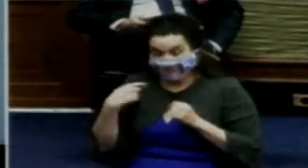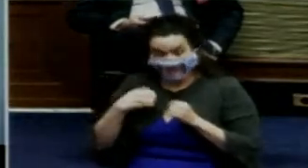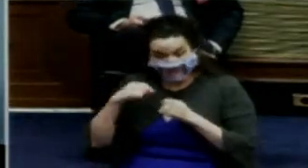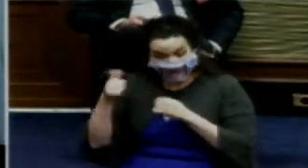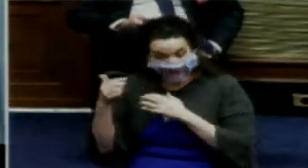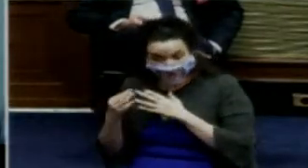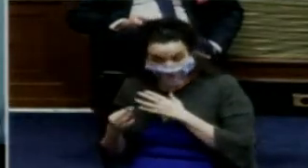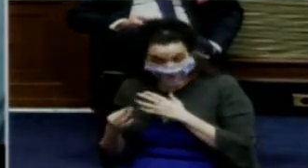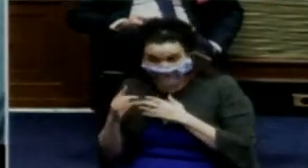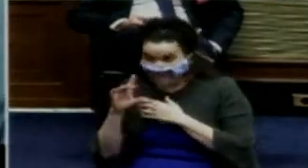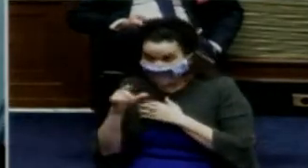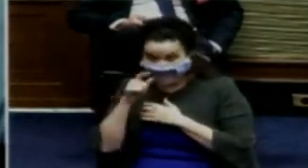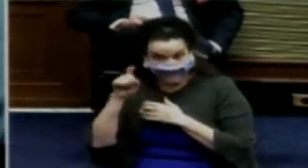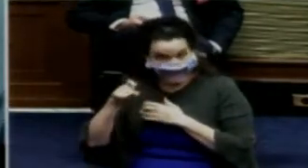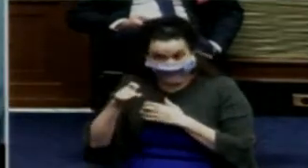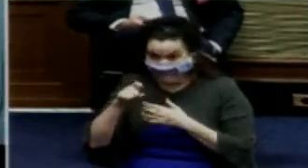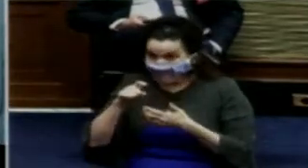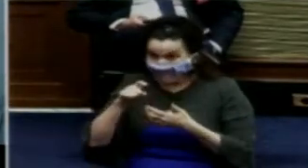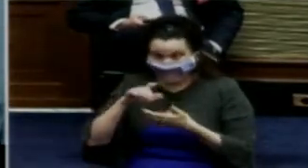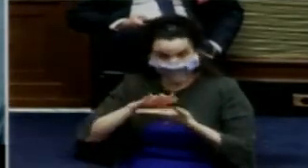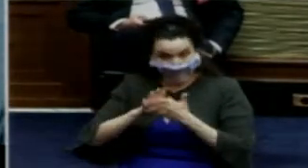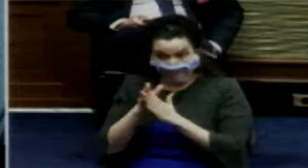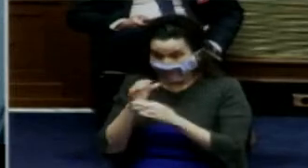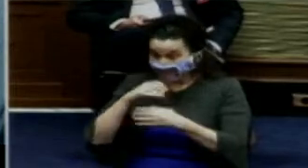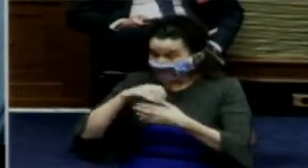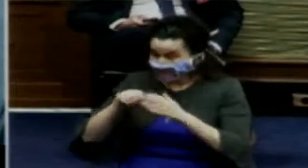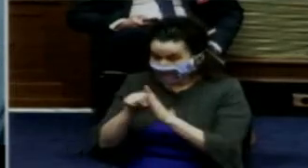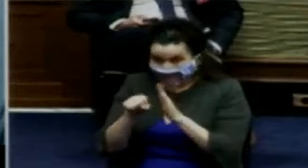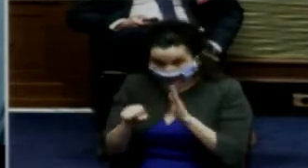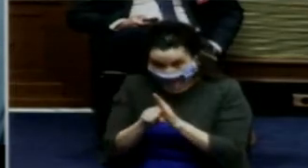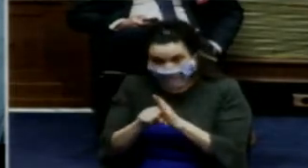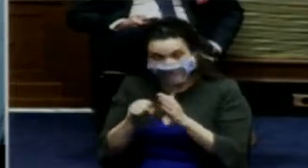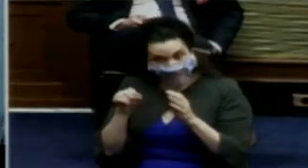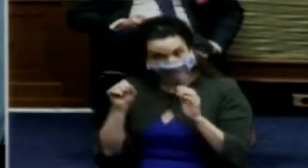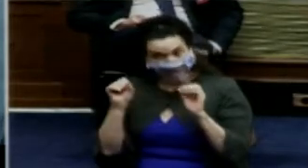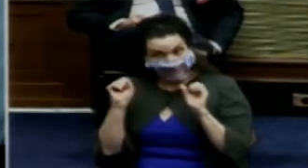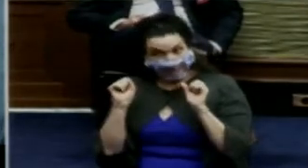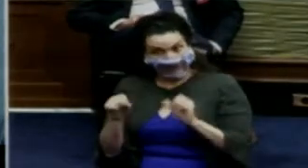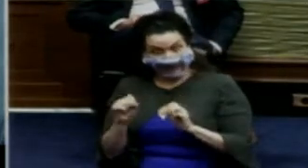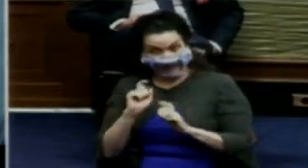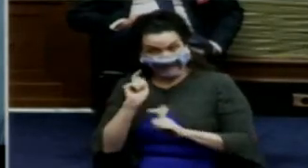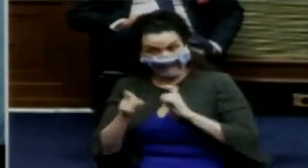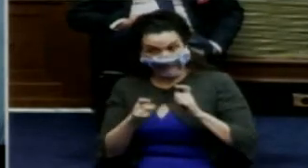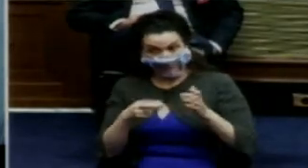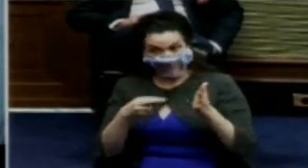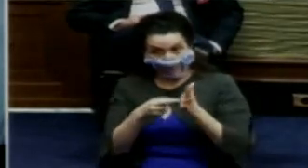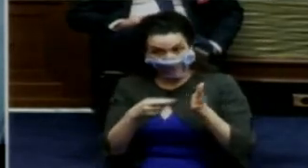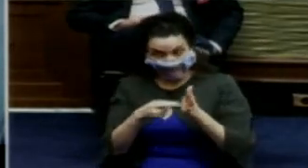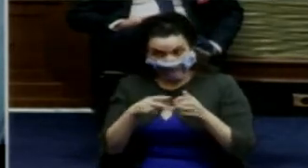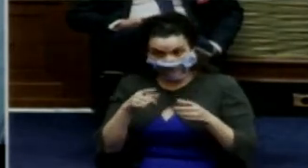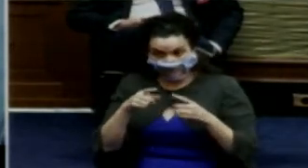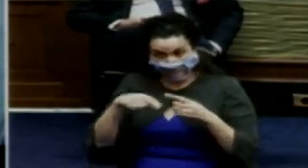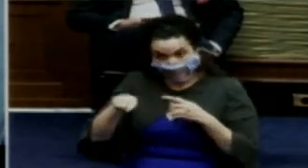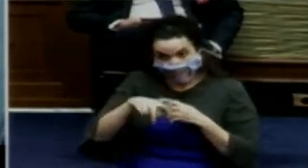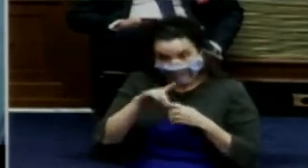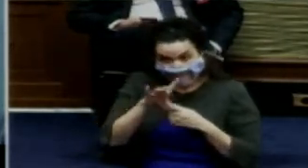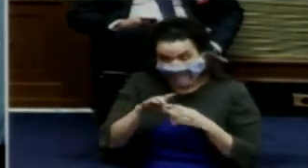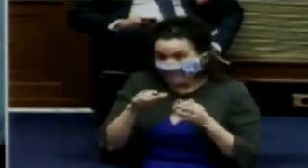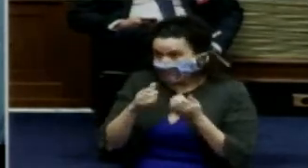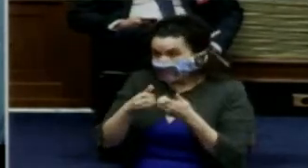statehood, which would provide representation to DC residents in Congress without violating the Constitution. Is that